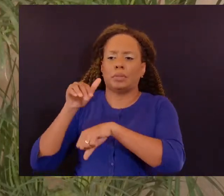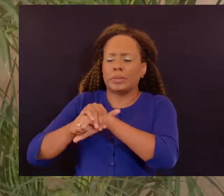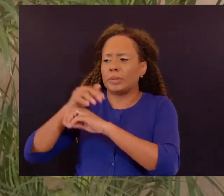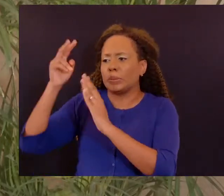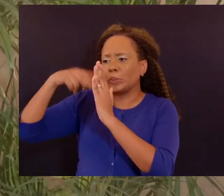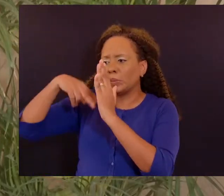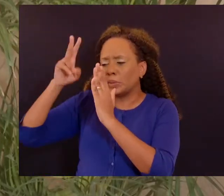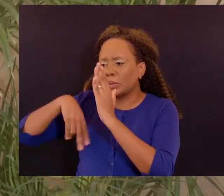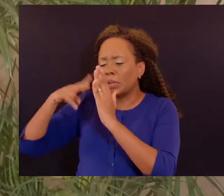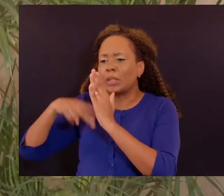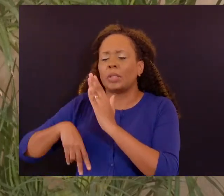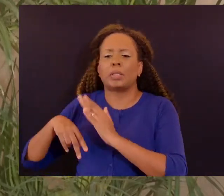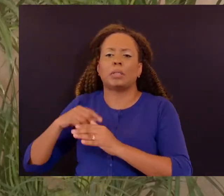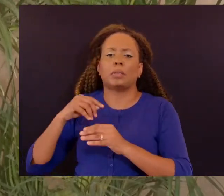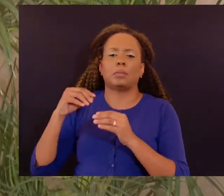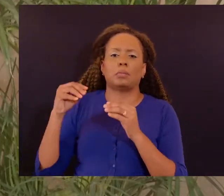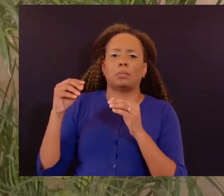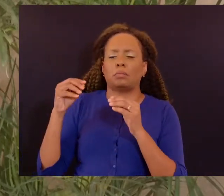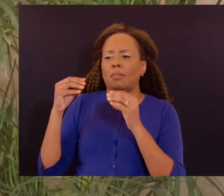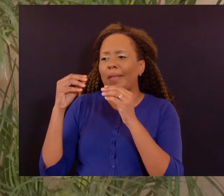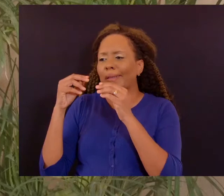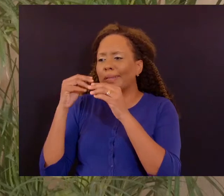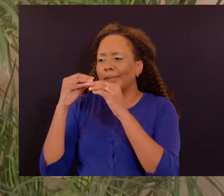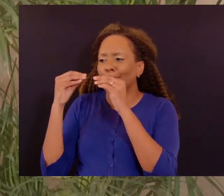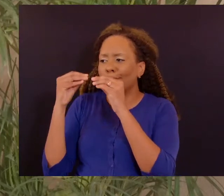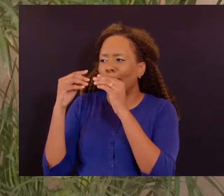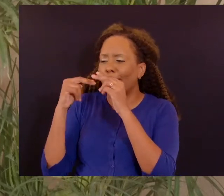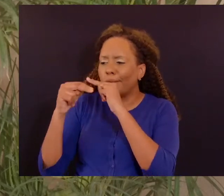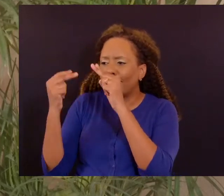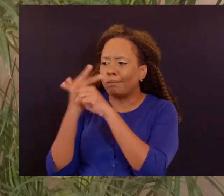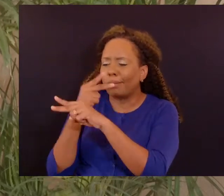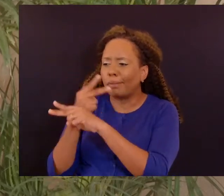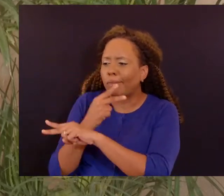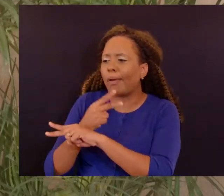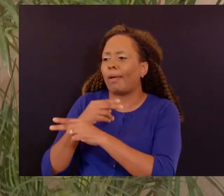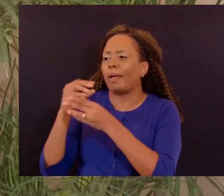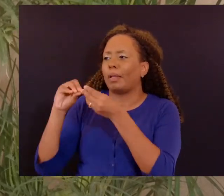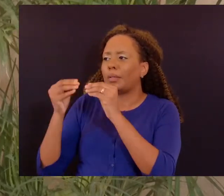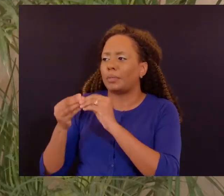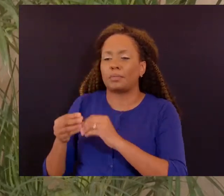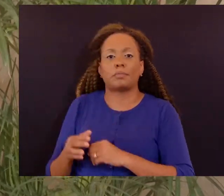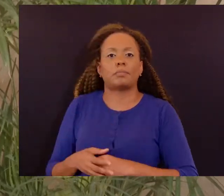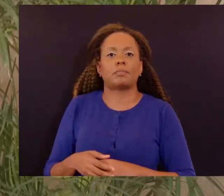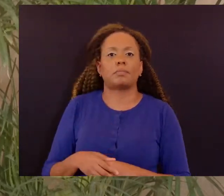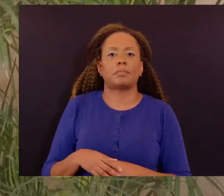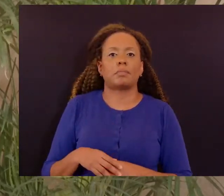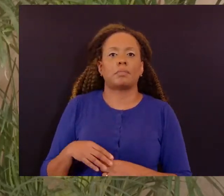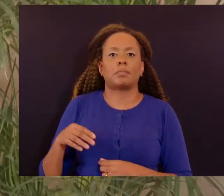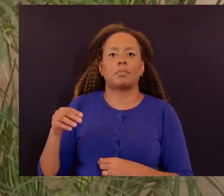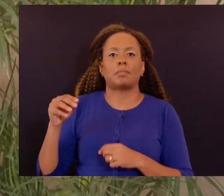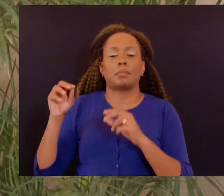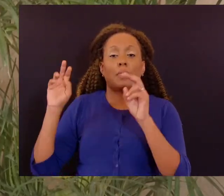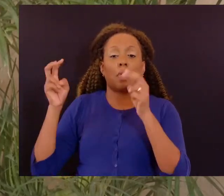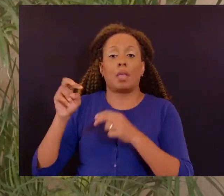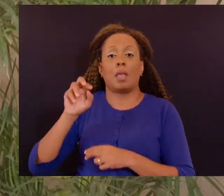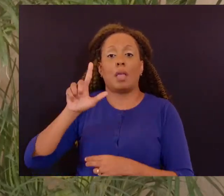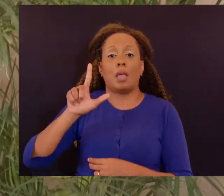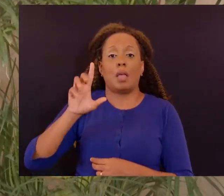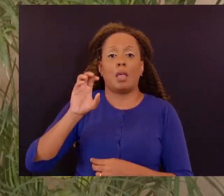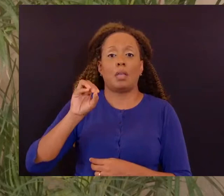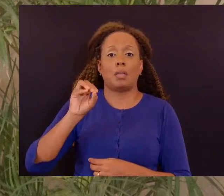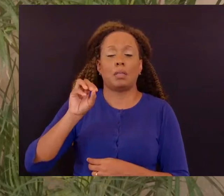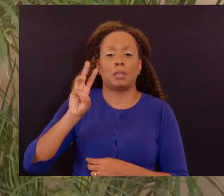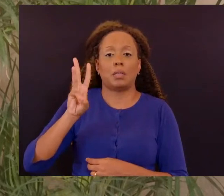on track. The Lower First program is going to be specifically crafted to address